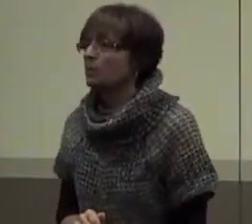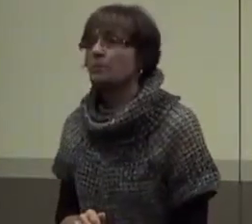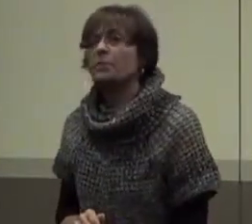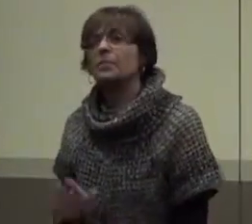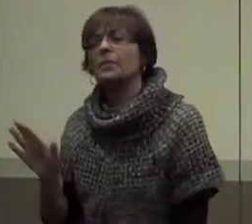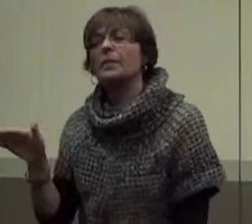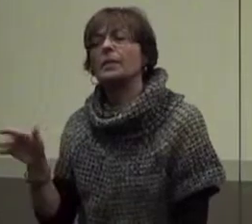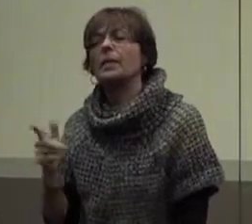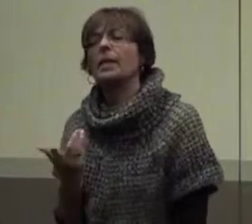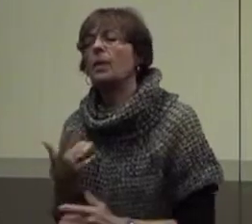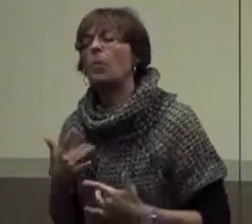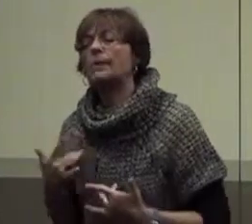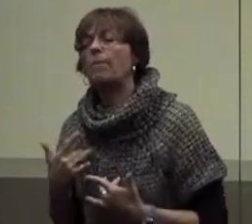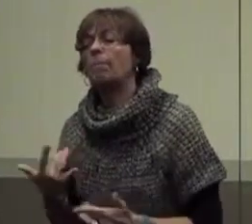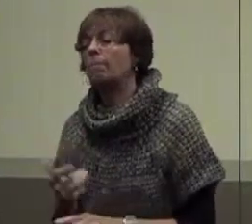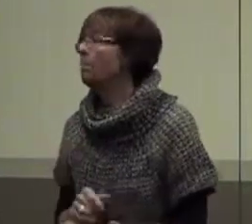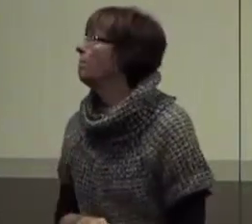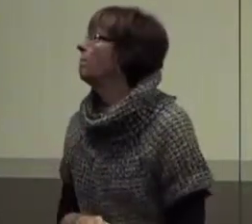Hey, what is up?